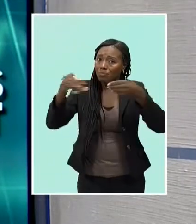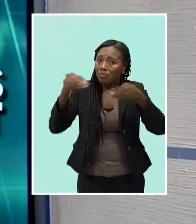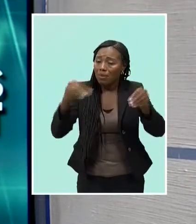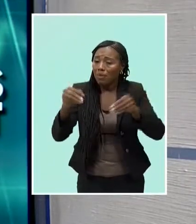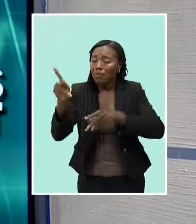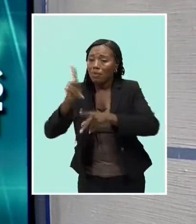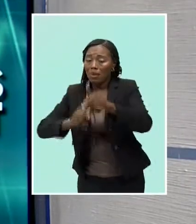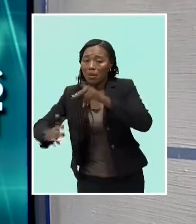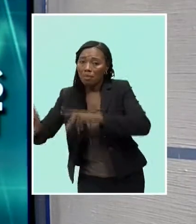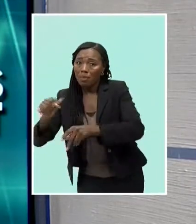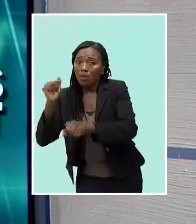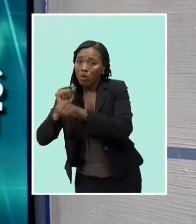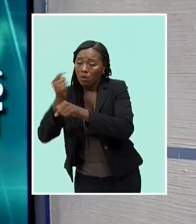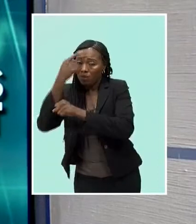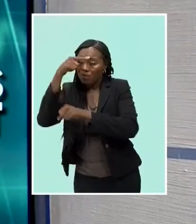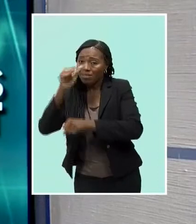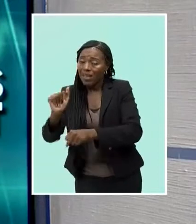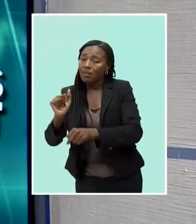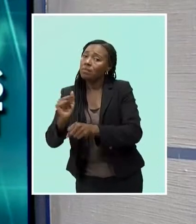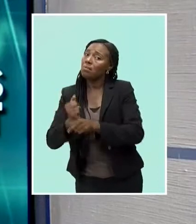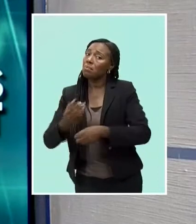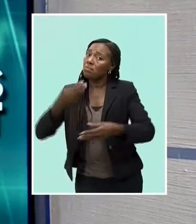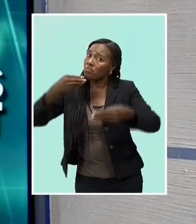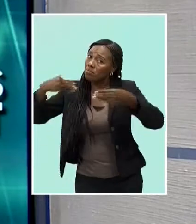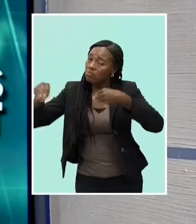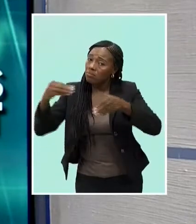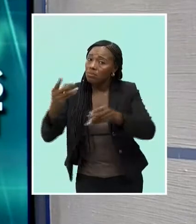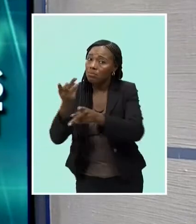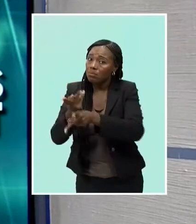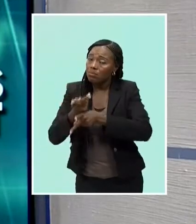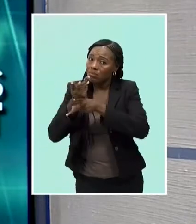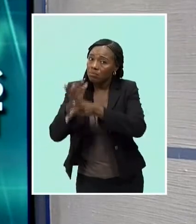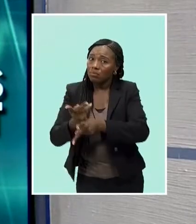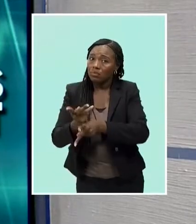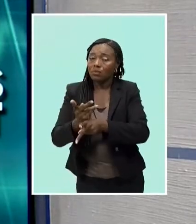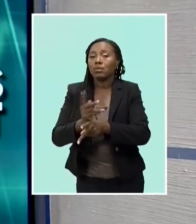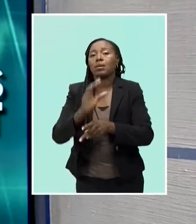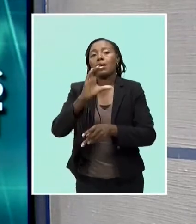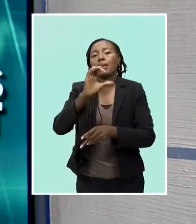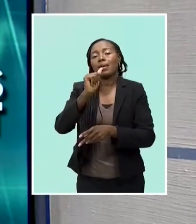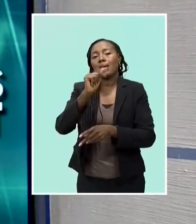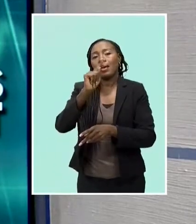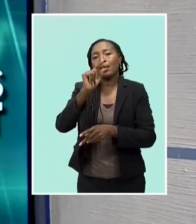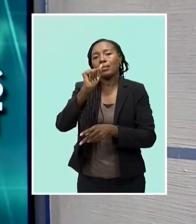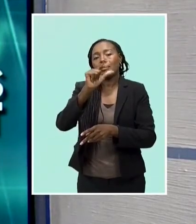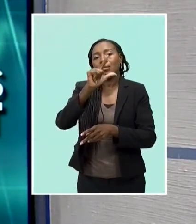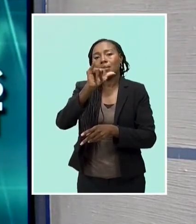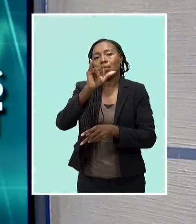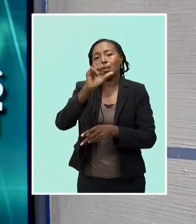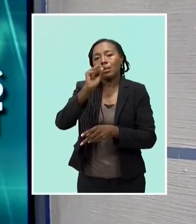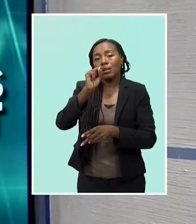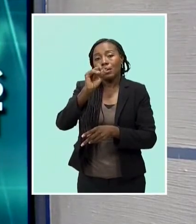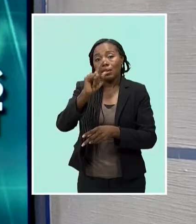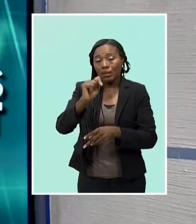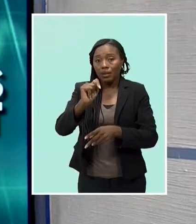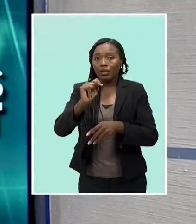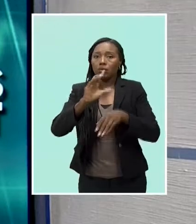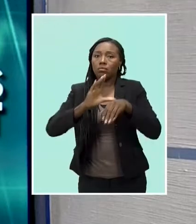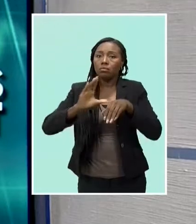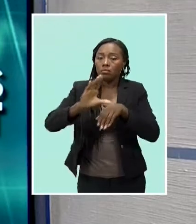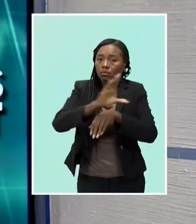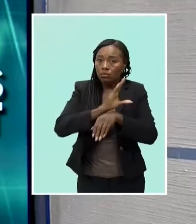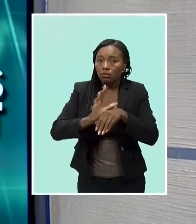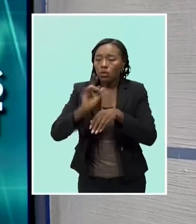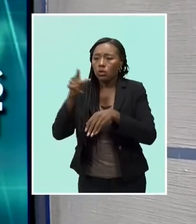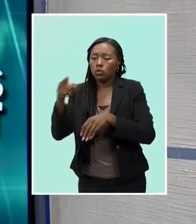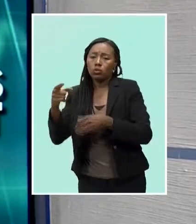of their staff. This word of advice from the Managing Director of Caribbean Catalyst, Roz Jackson. Ms. Jackson is a strong advocate for